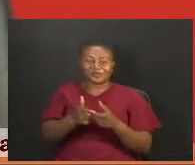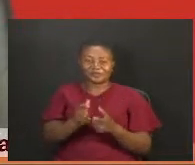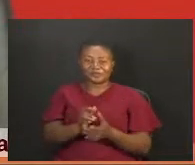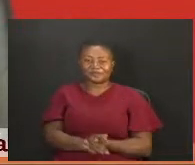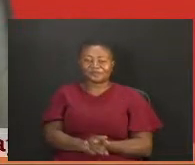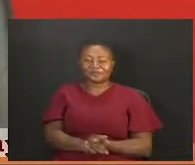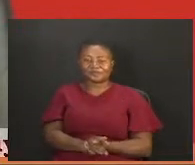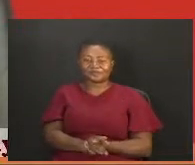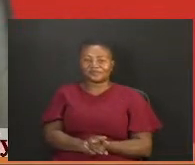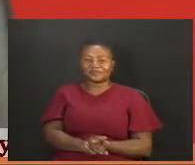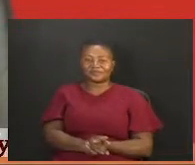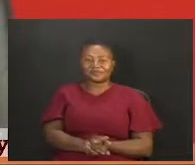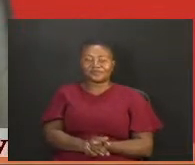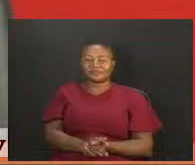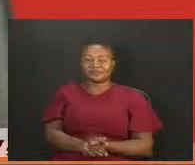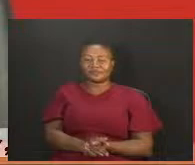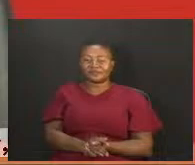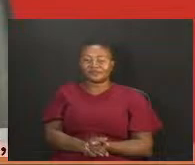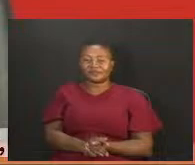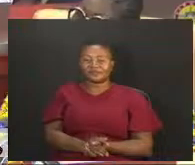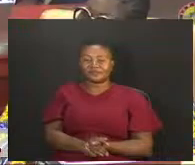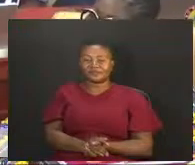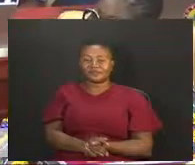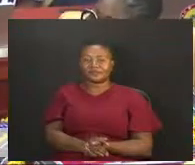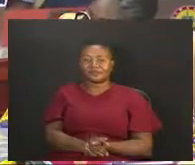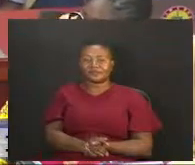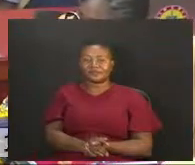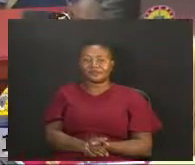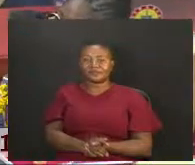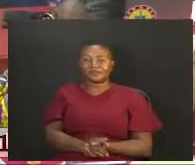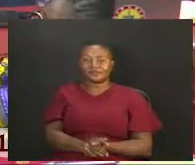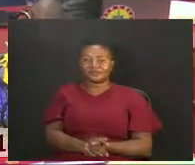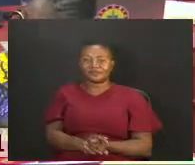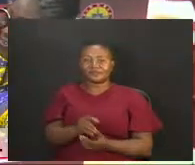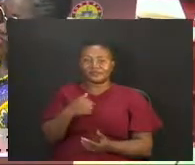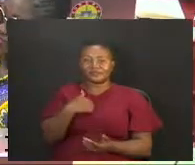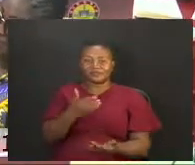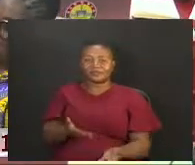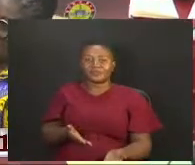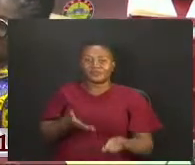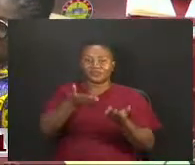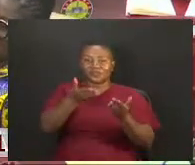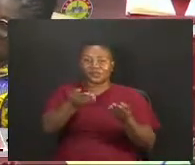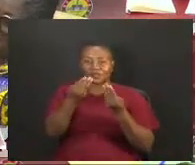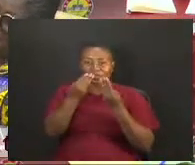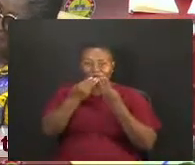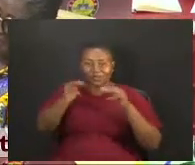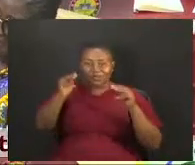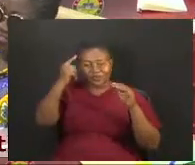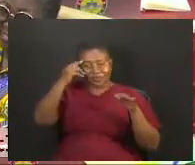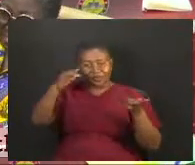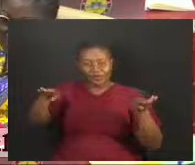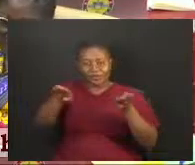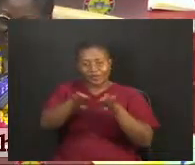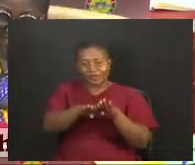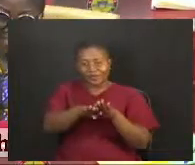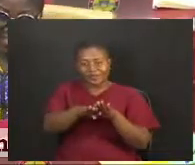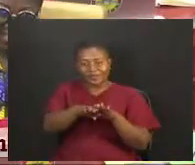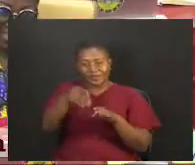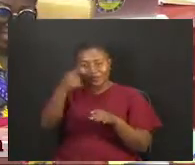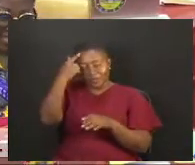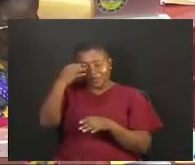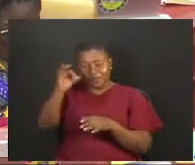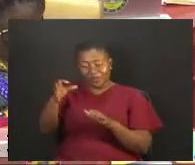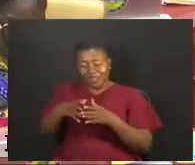Mr. Speaker, I moved the motion for adjournment for the benefit of the majority. I said